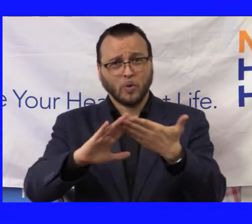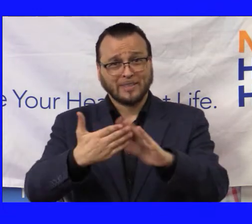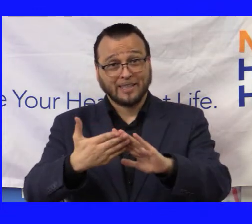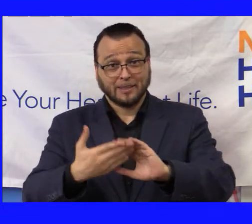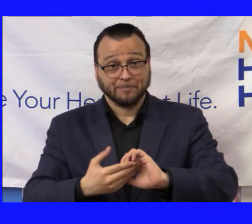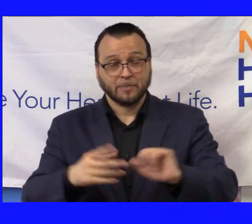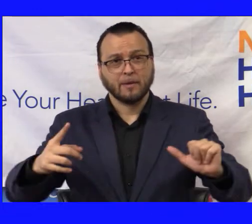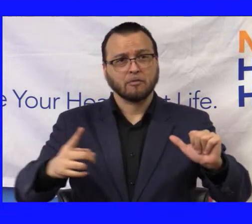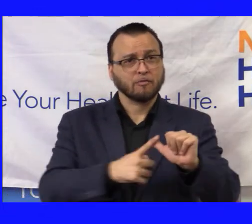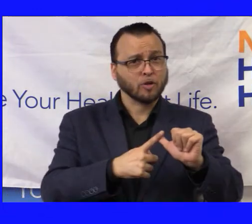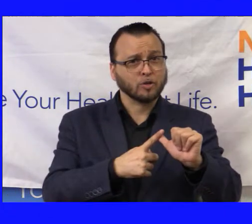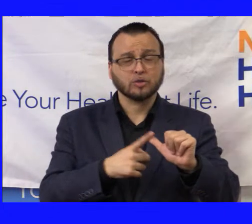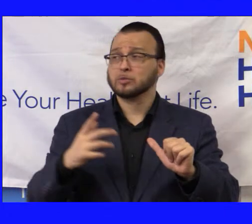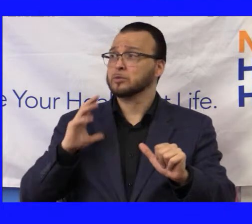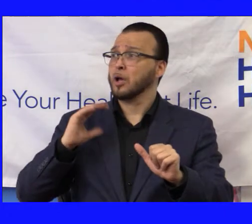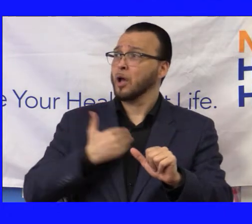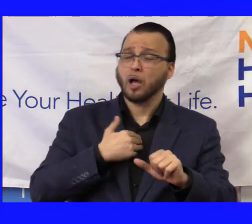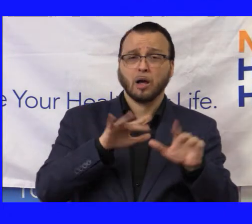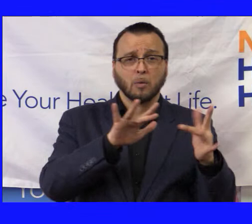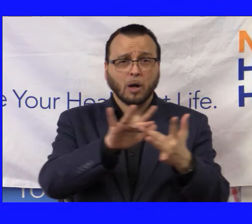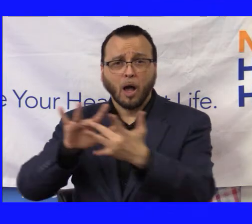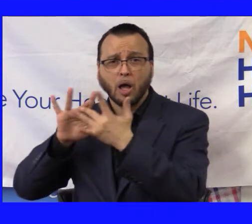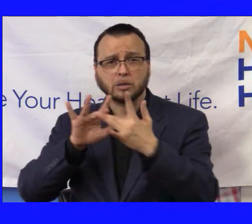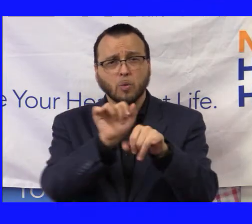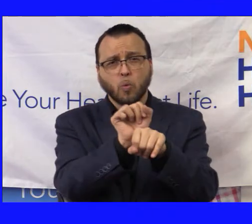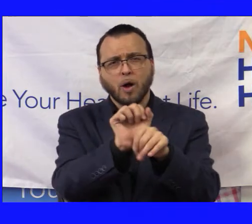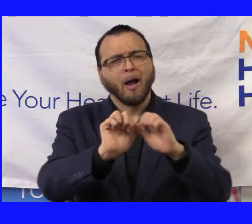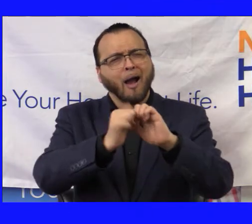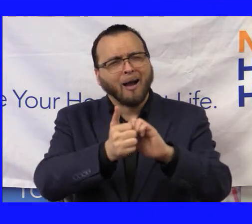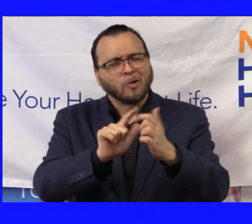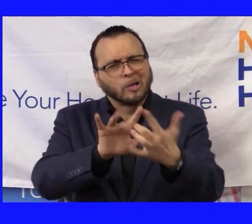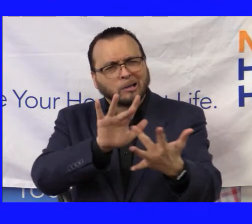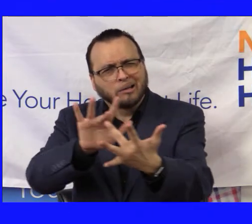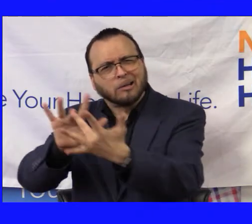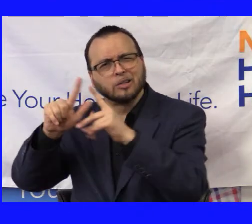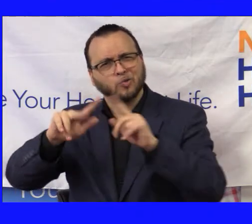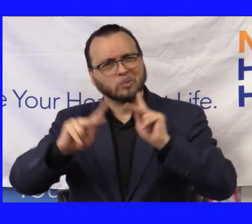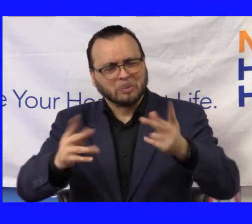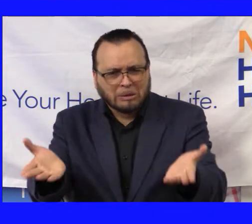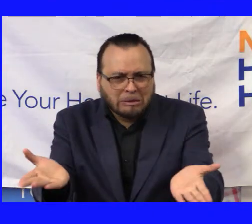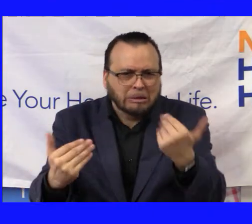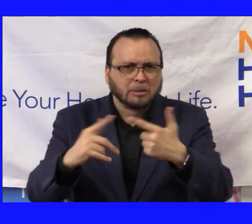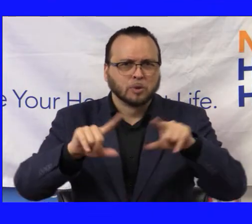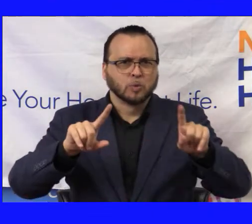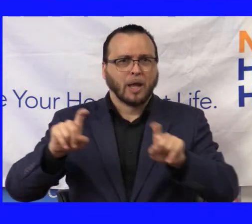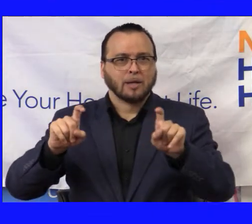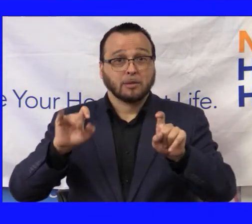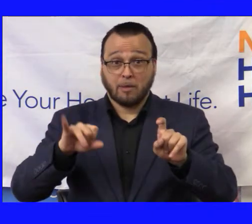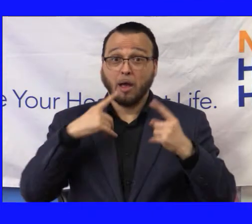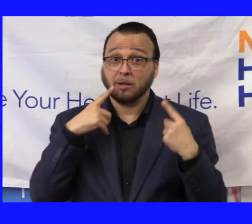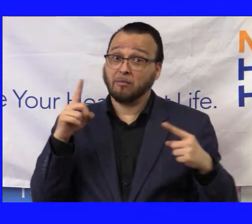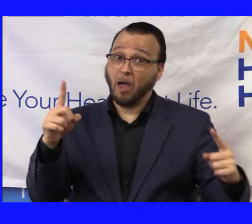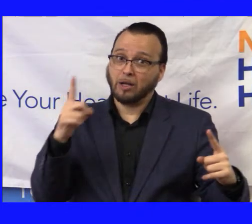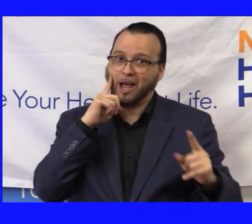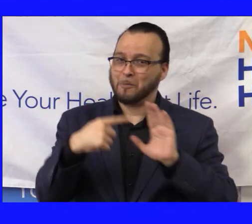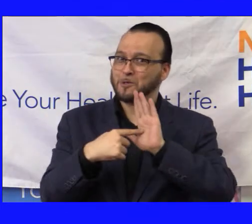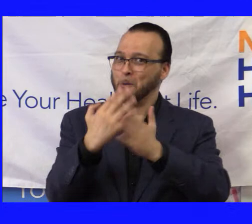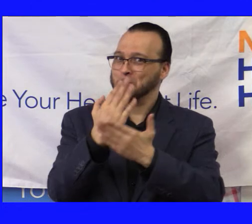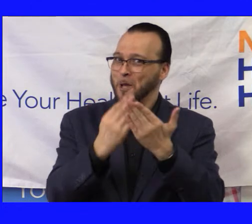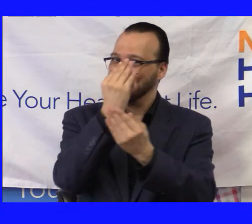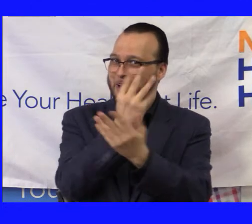one, our canvassing work is how we get through to people to get them to come out and get tested. And we've been very effective there, and I'll share some data with you in a